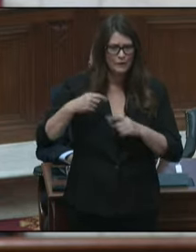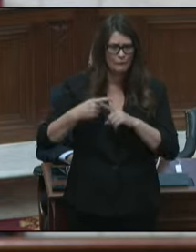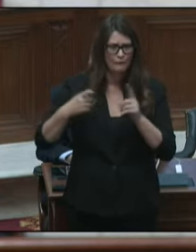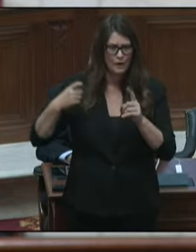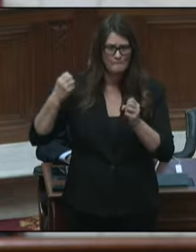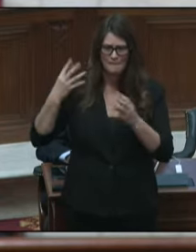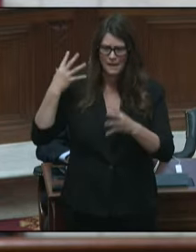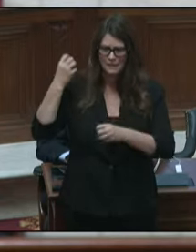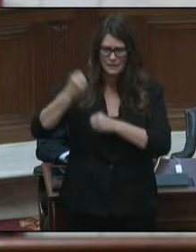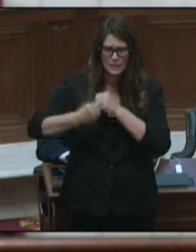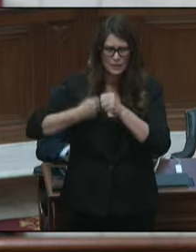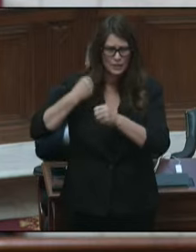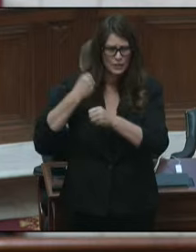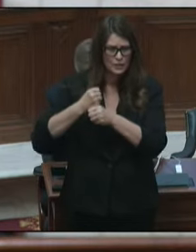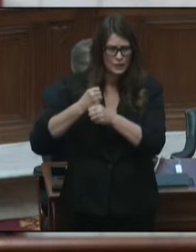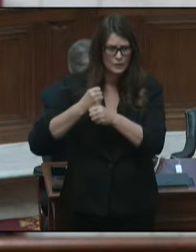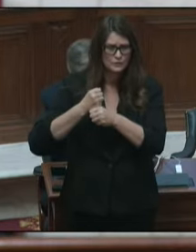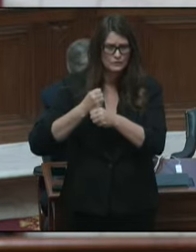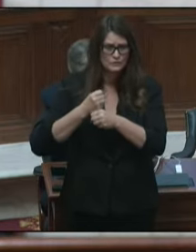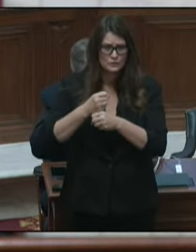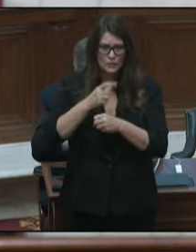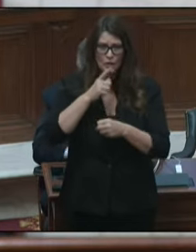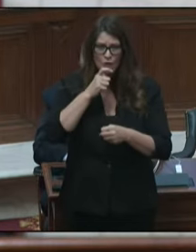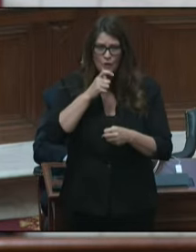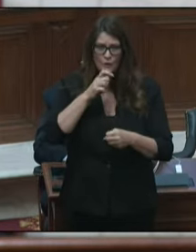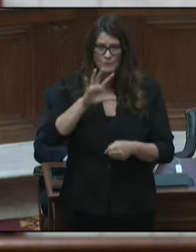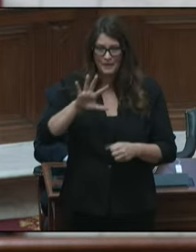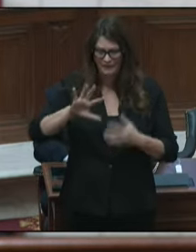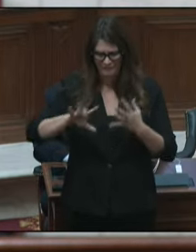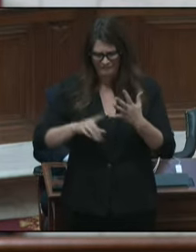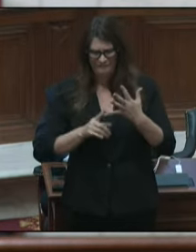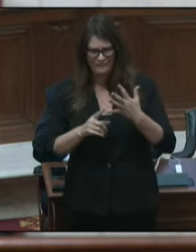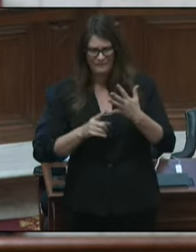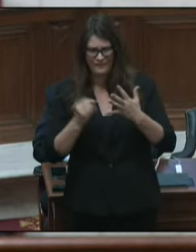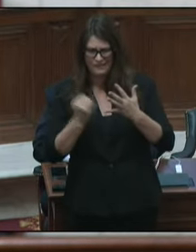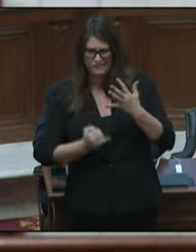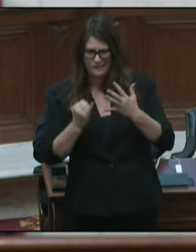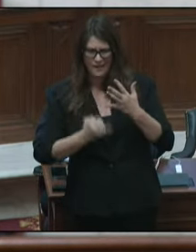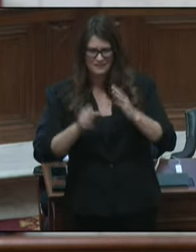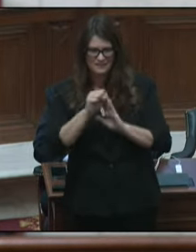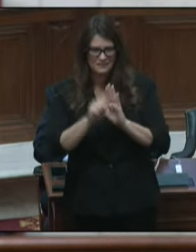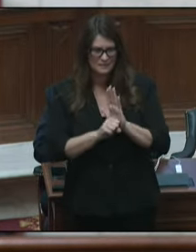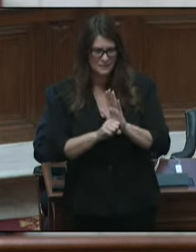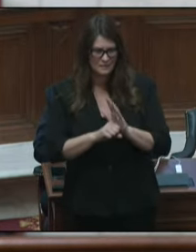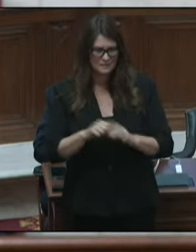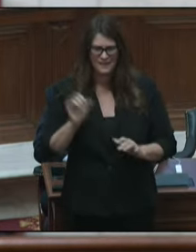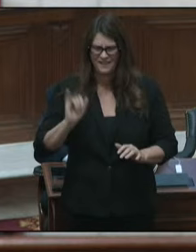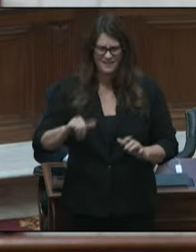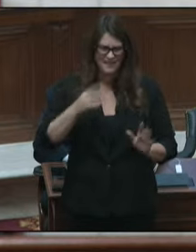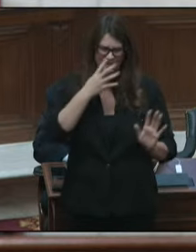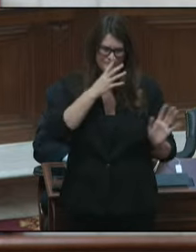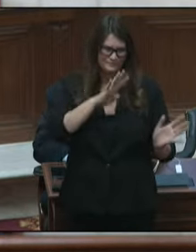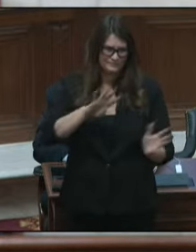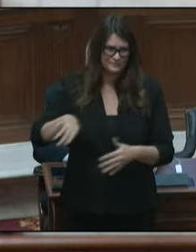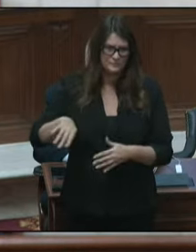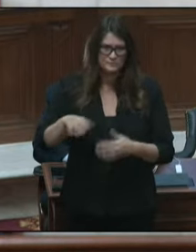decades after decades on who was going to be 50th in this country. It didn't matter to me.